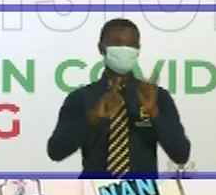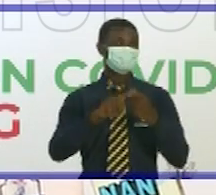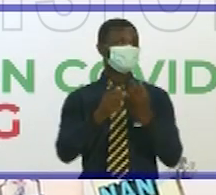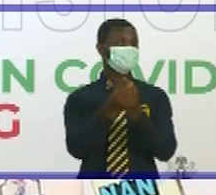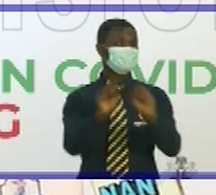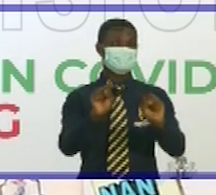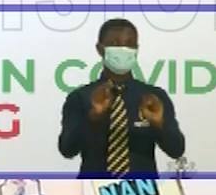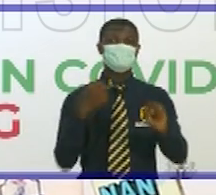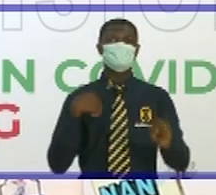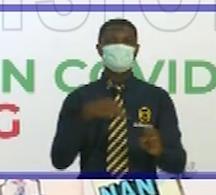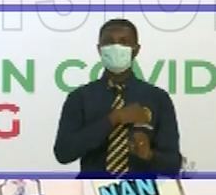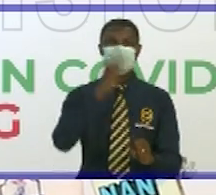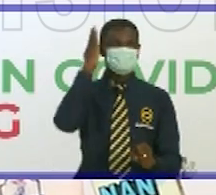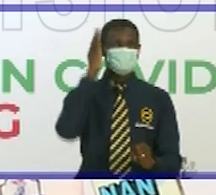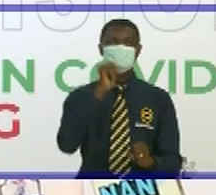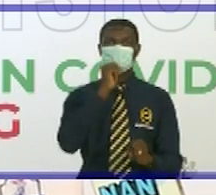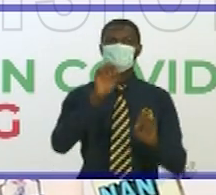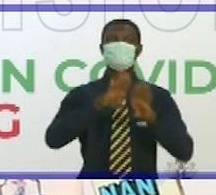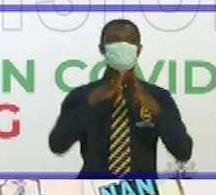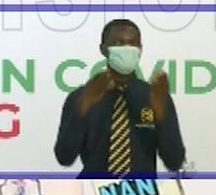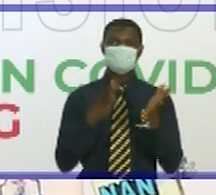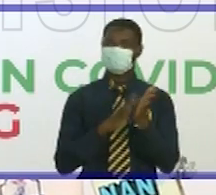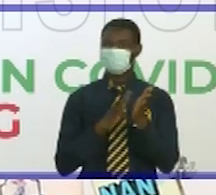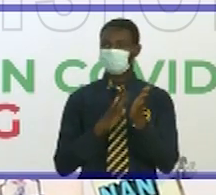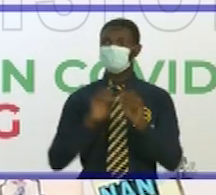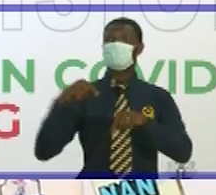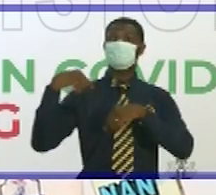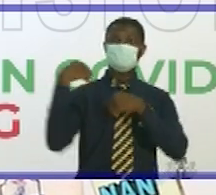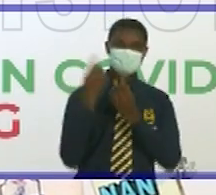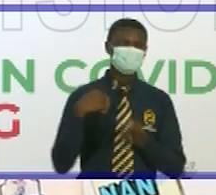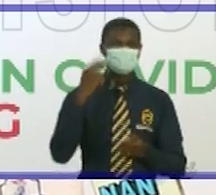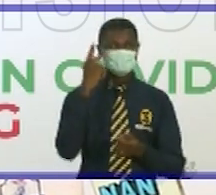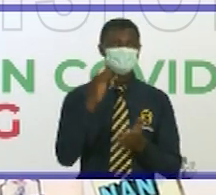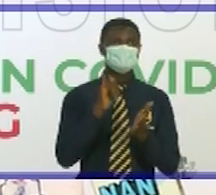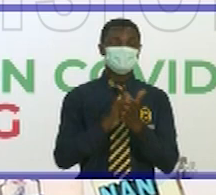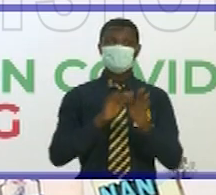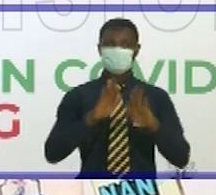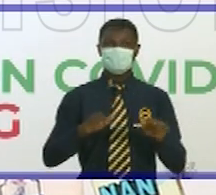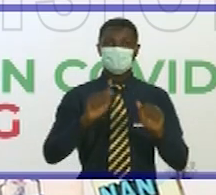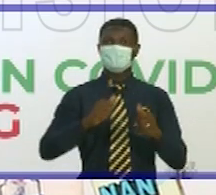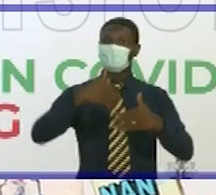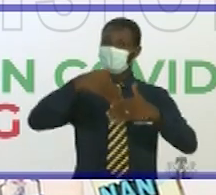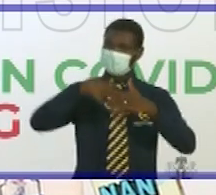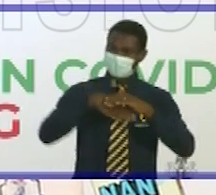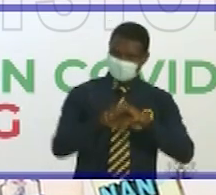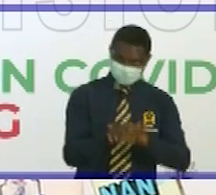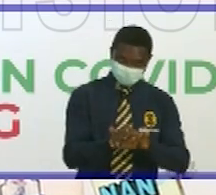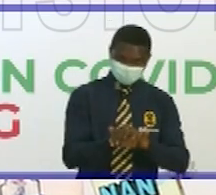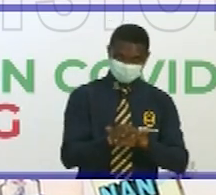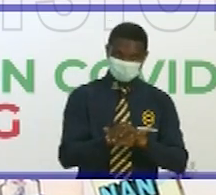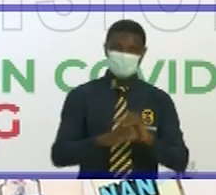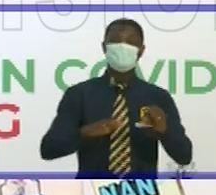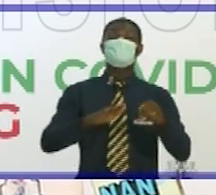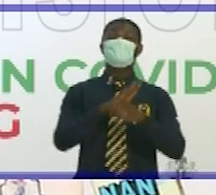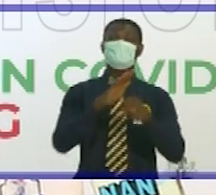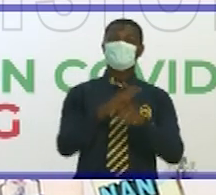these schools until we see and assure that children can go in there with as maximum safety